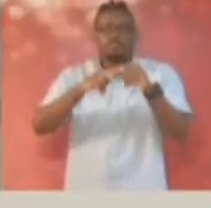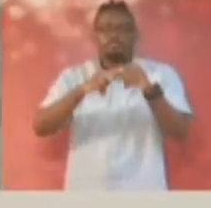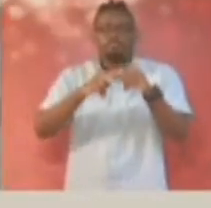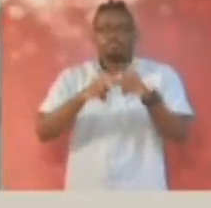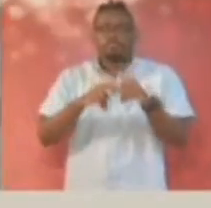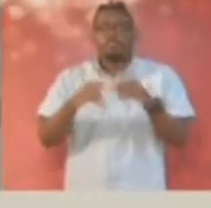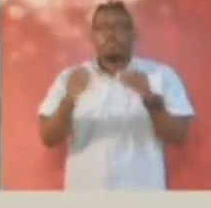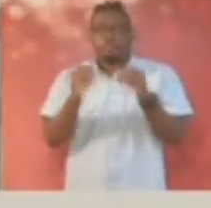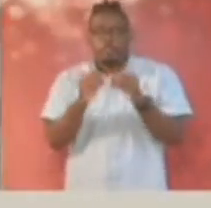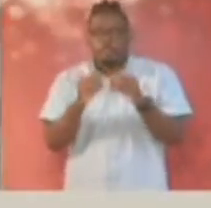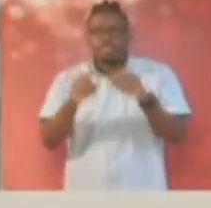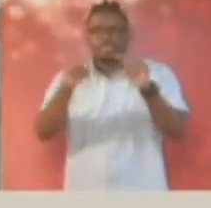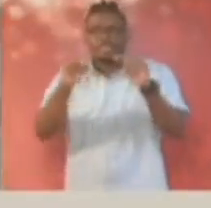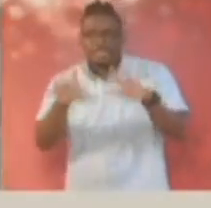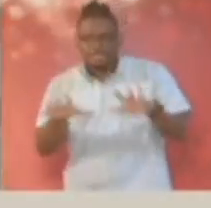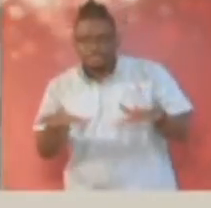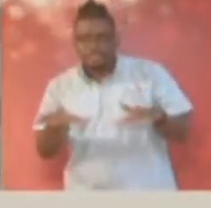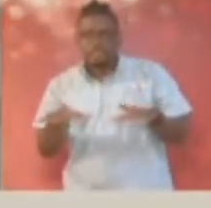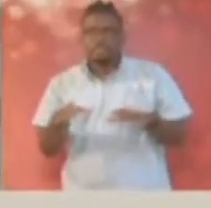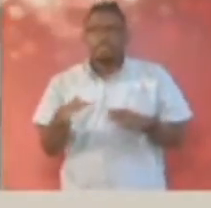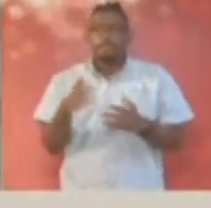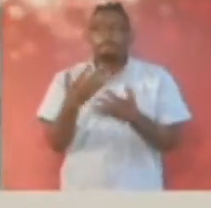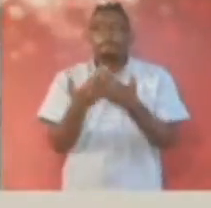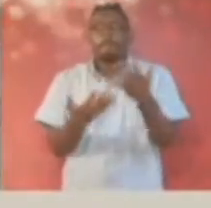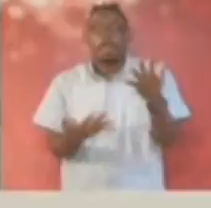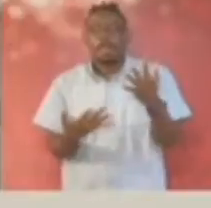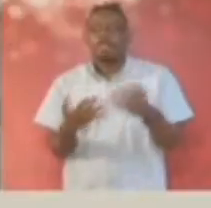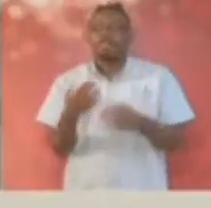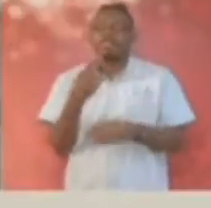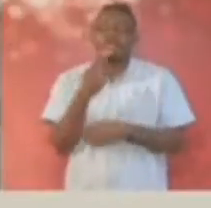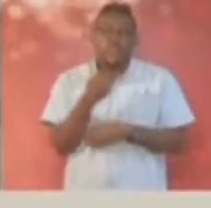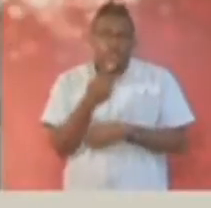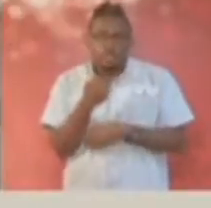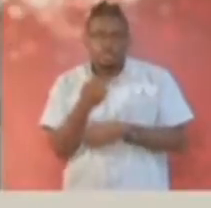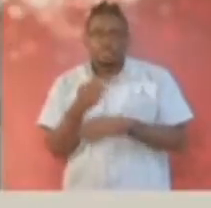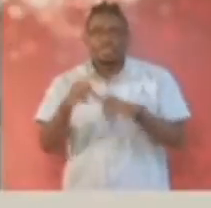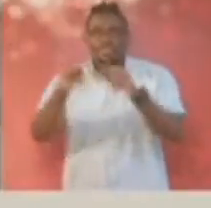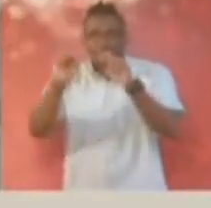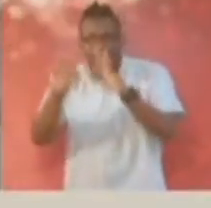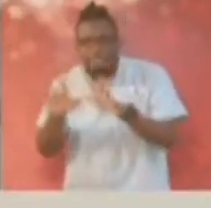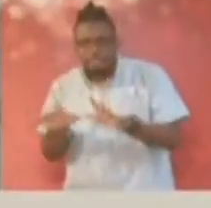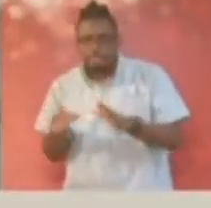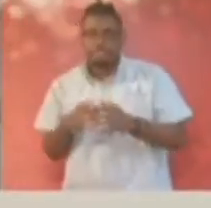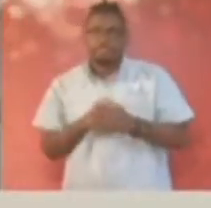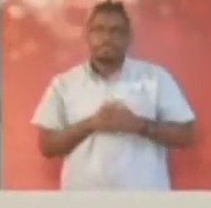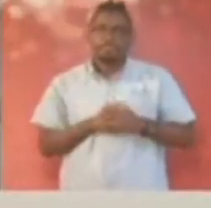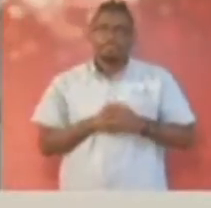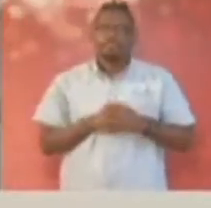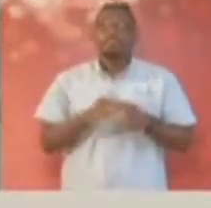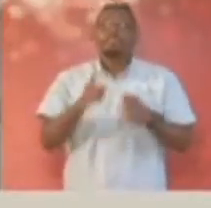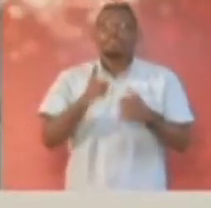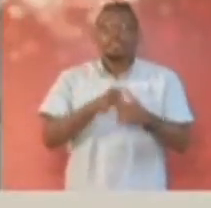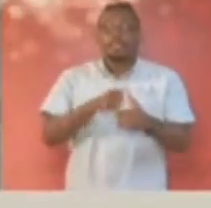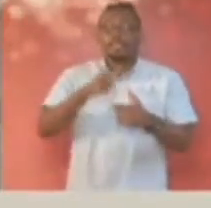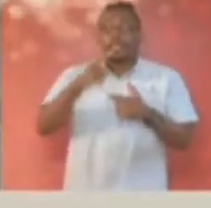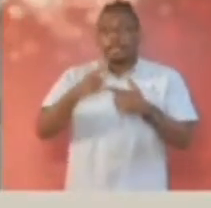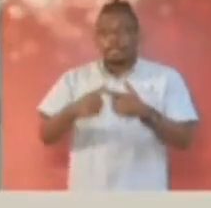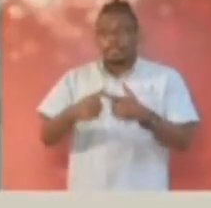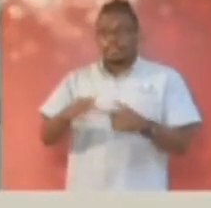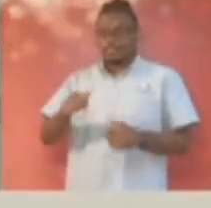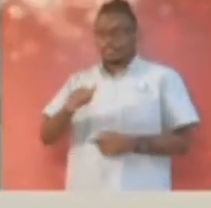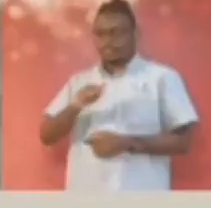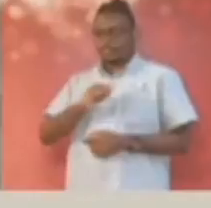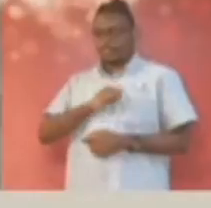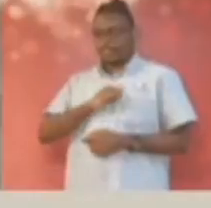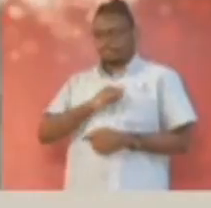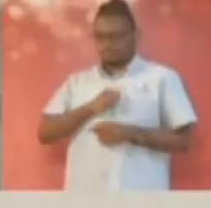testing and so on. Finally, we have identified self-management and personal responsibility